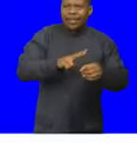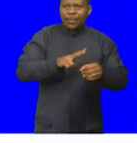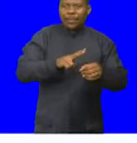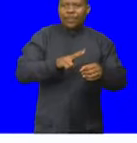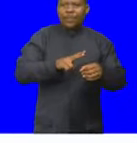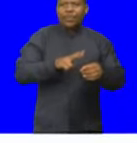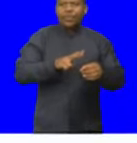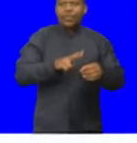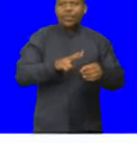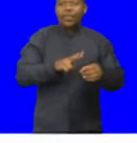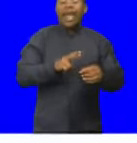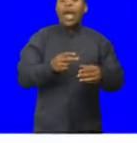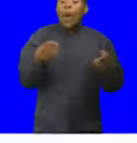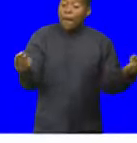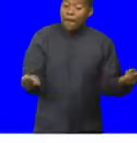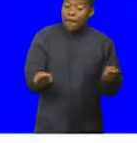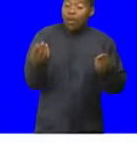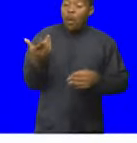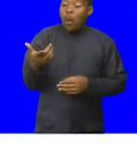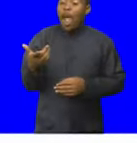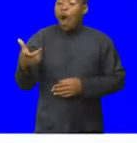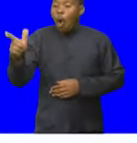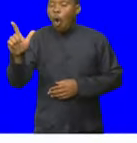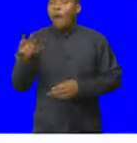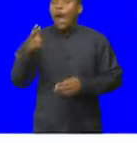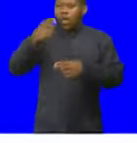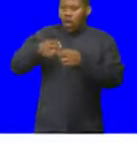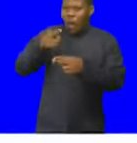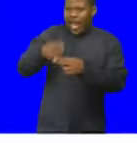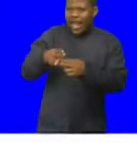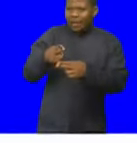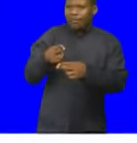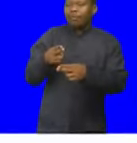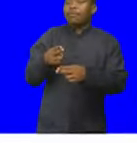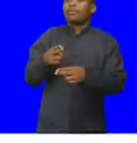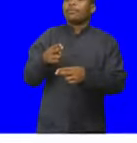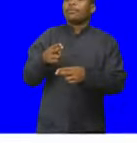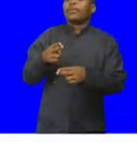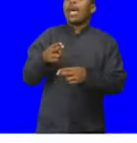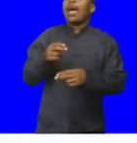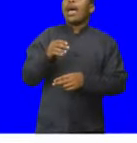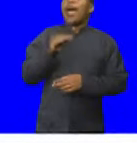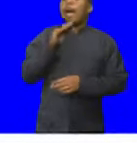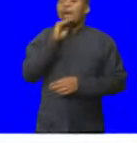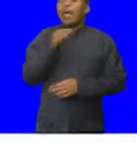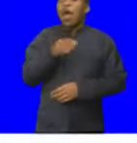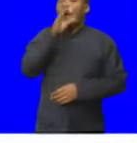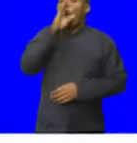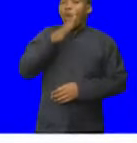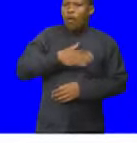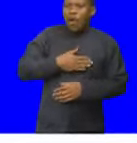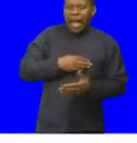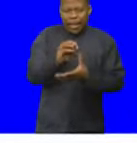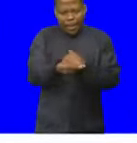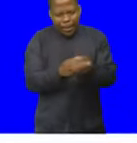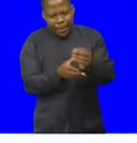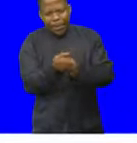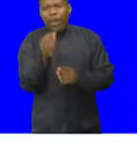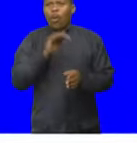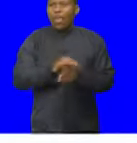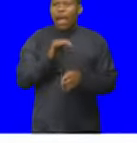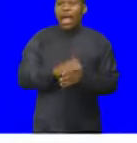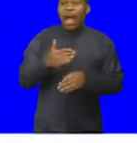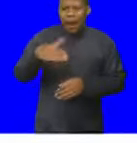betempilo. Sive kufanele sigeze tandla ngemva kokusebenzisa tindlu tangasese nangaphambi kwekuthenza kudla. Sive